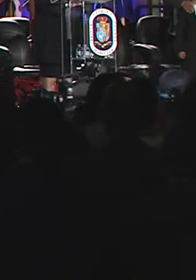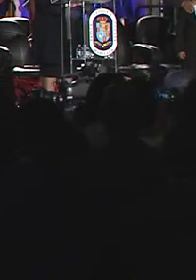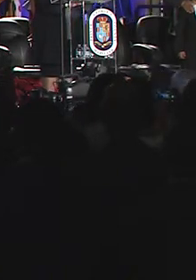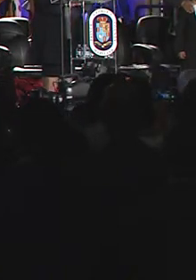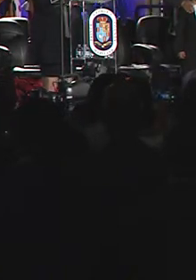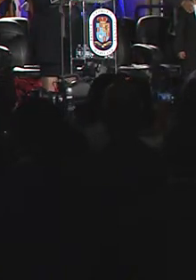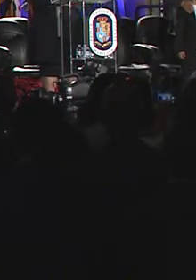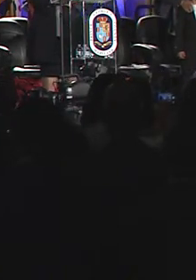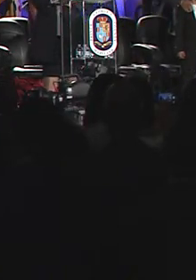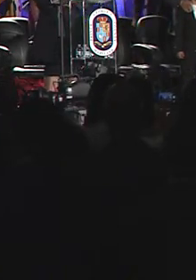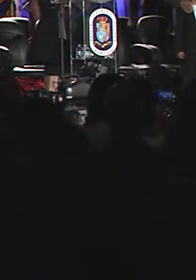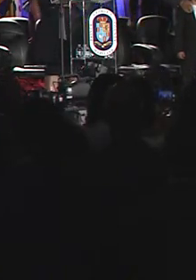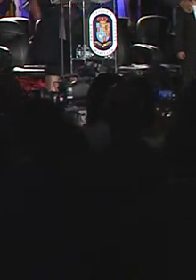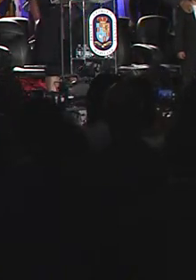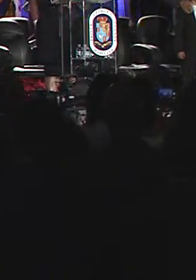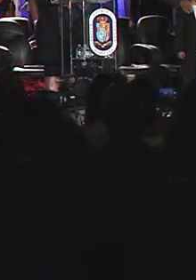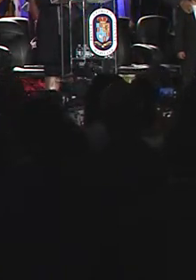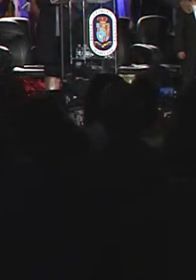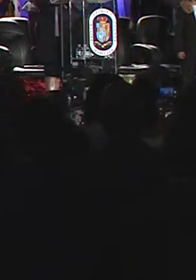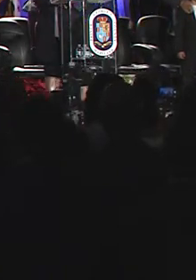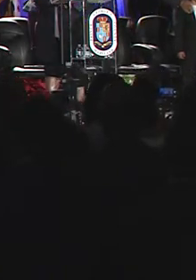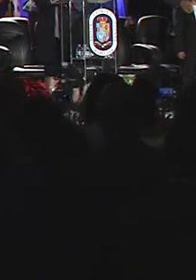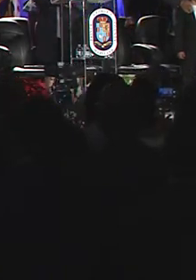You look gorgeous.